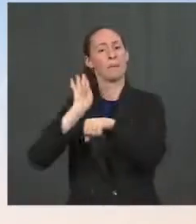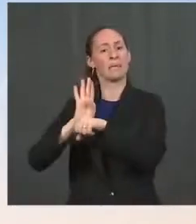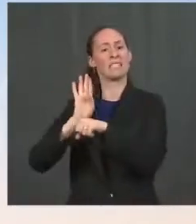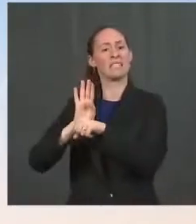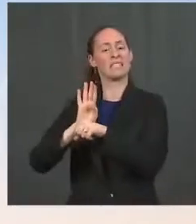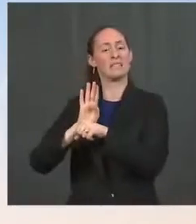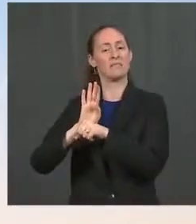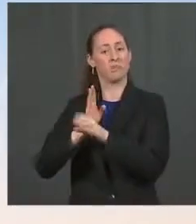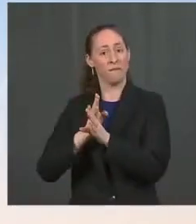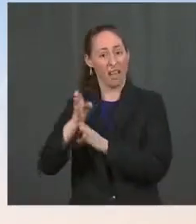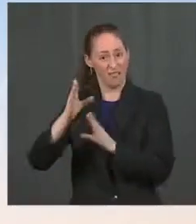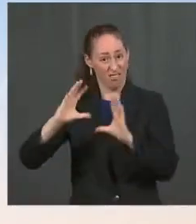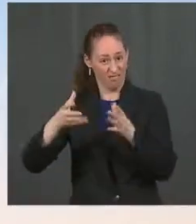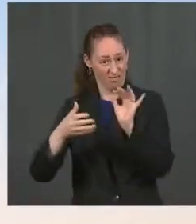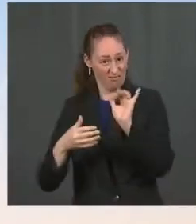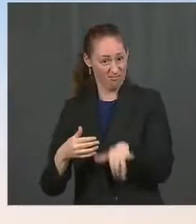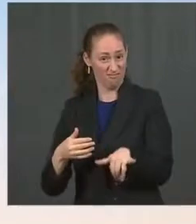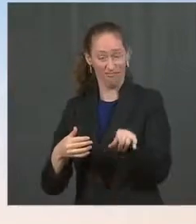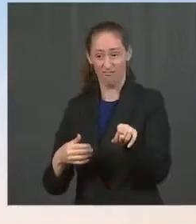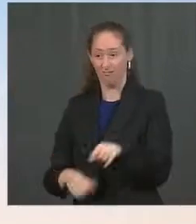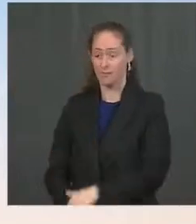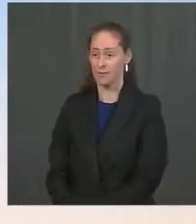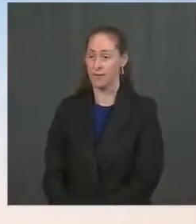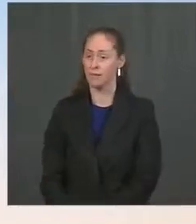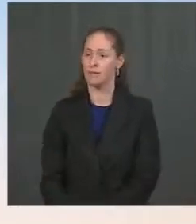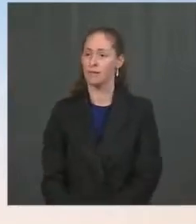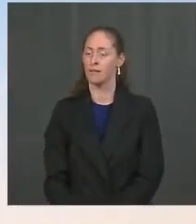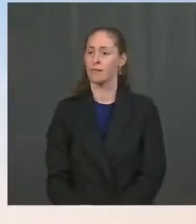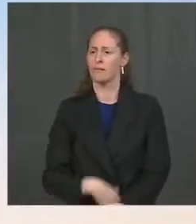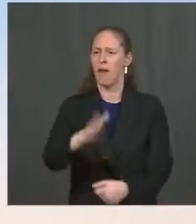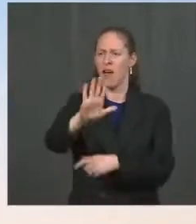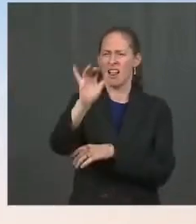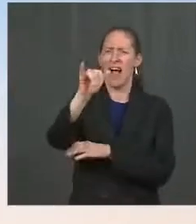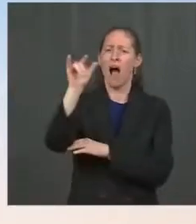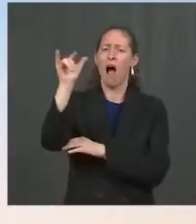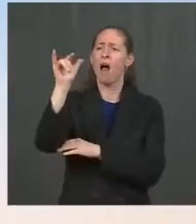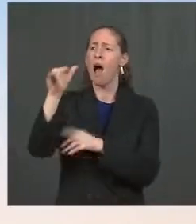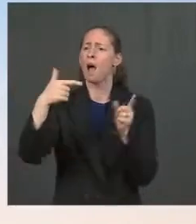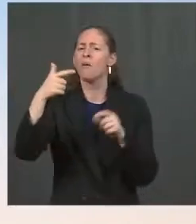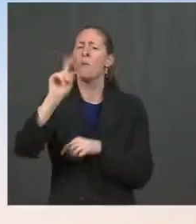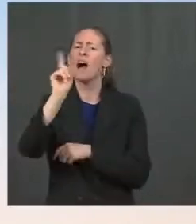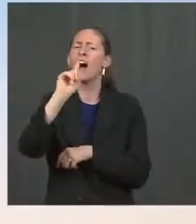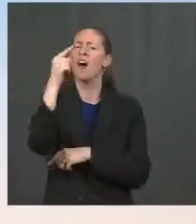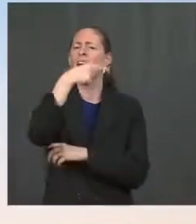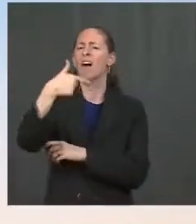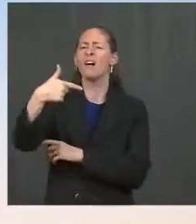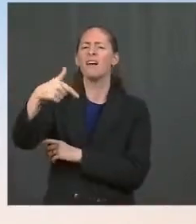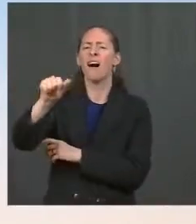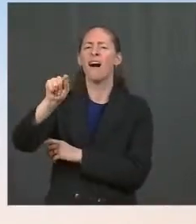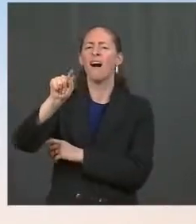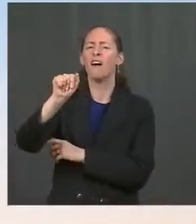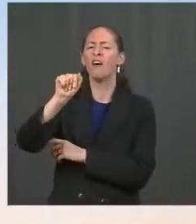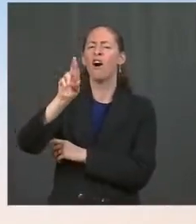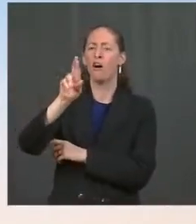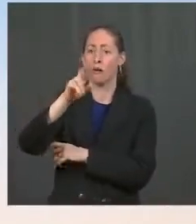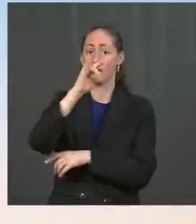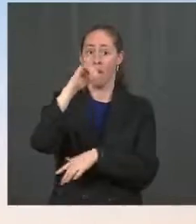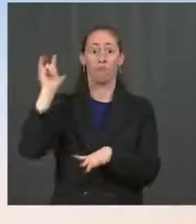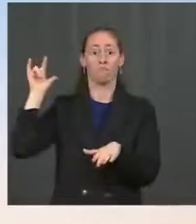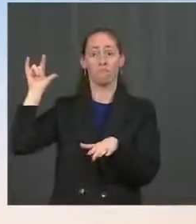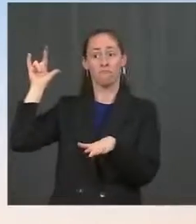fact that a Qatari Airlines flight successfully landed in Qatar with American citizens, legal permanent residents,